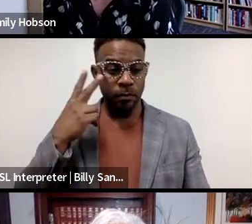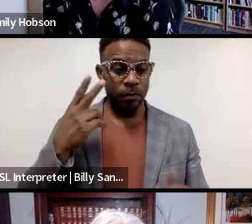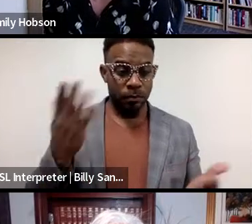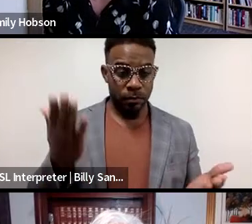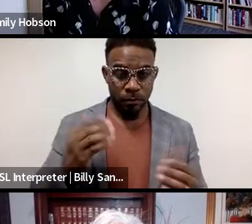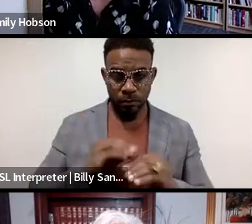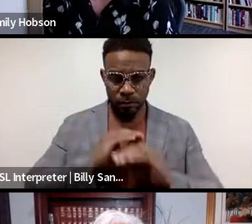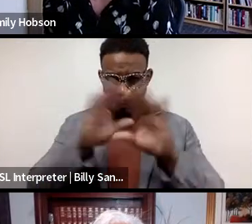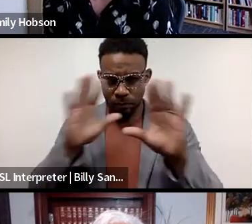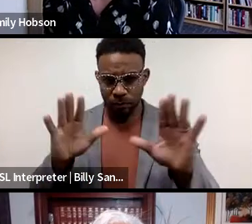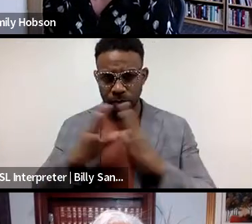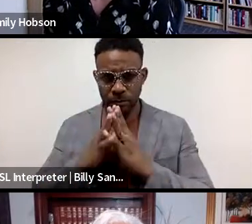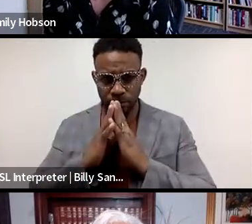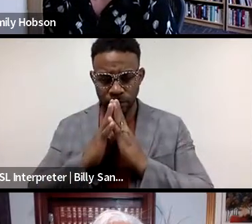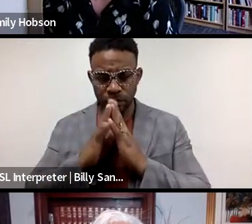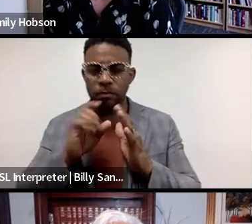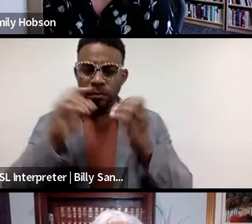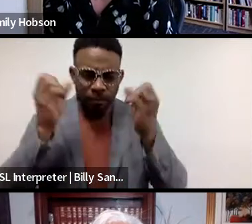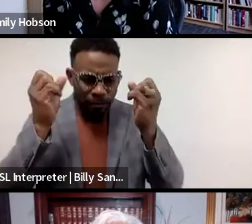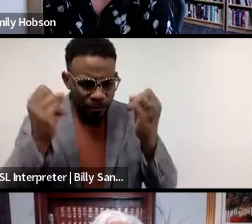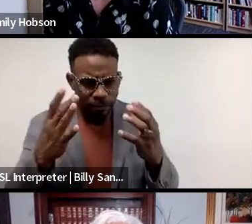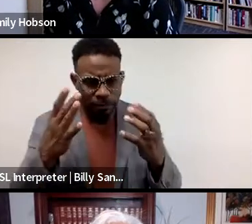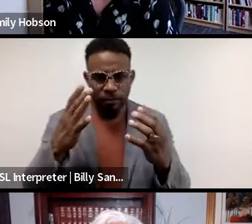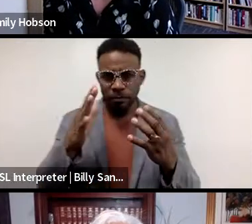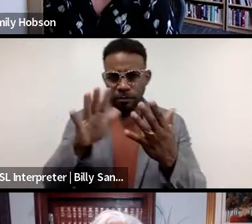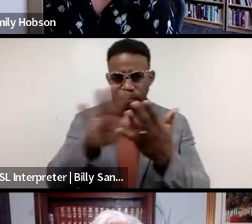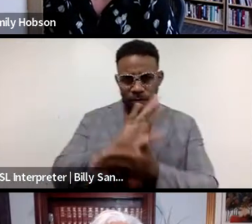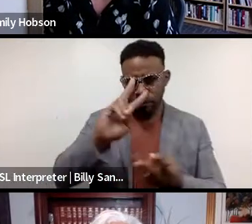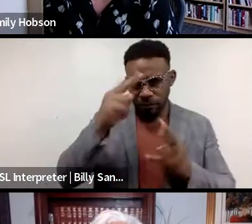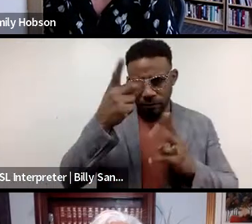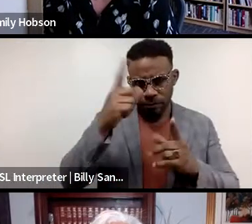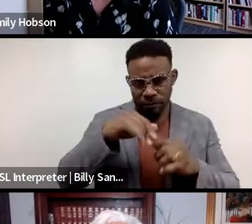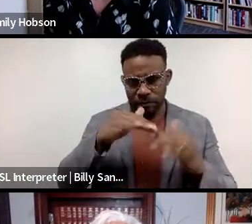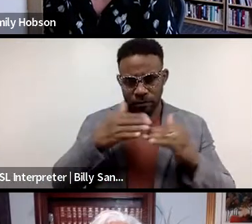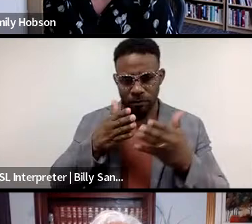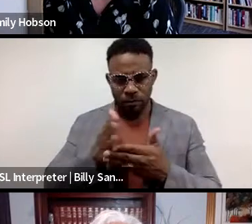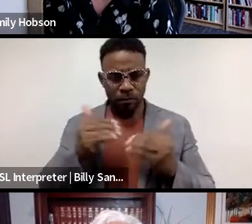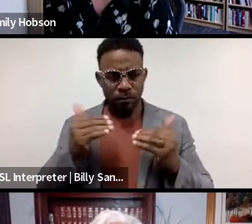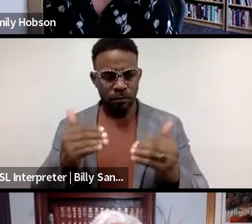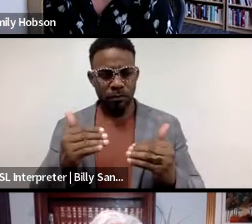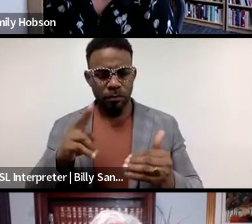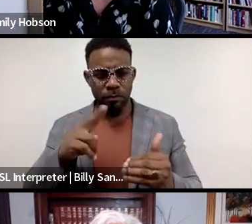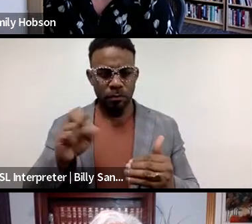more clearly. There are a lot of myths about the civil rights movement and the